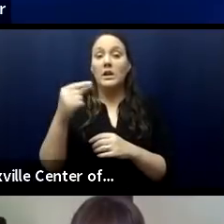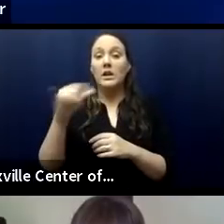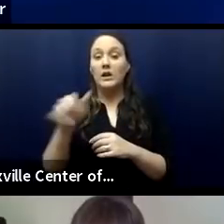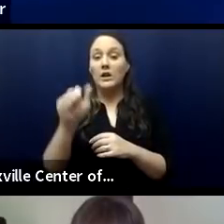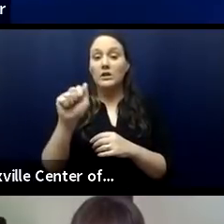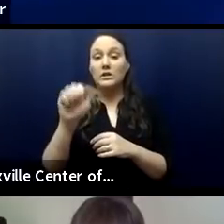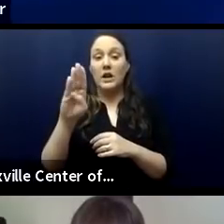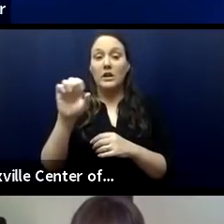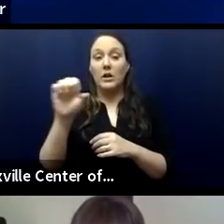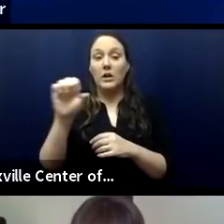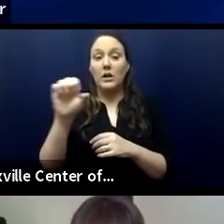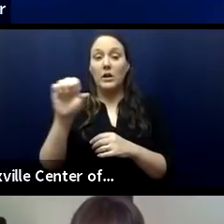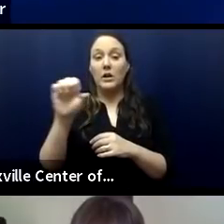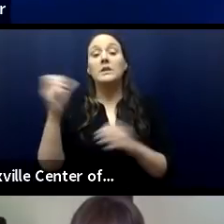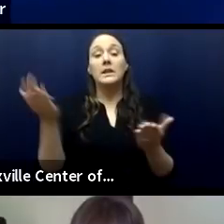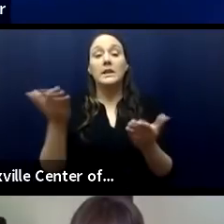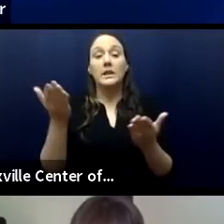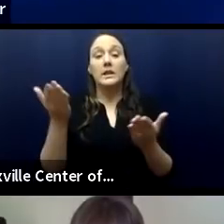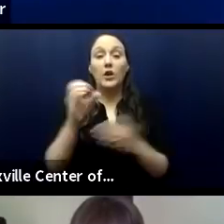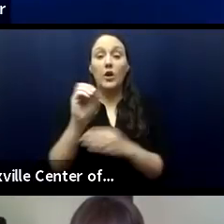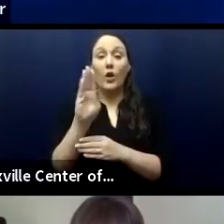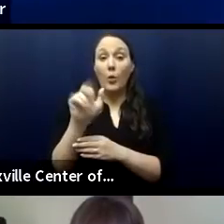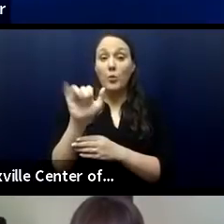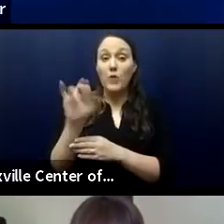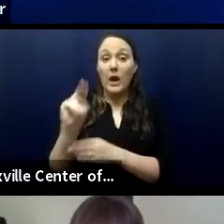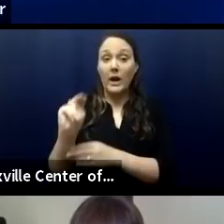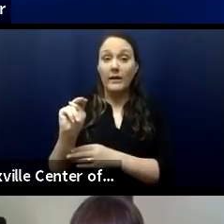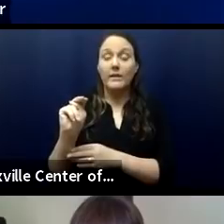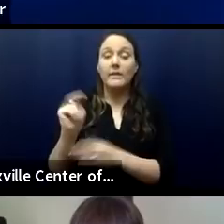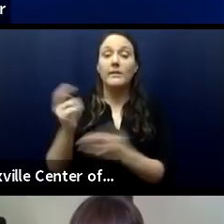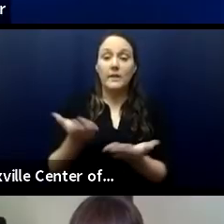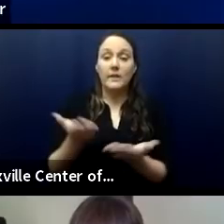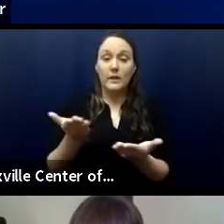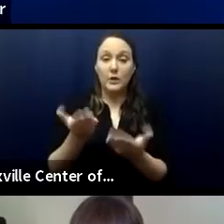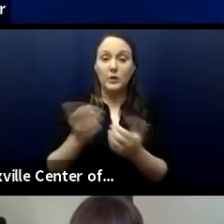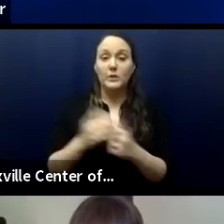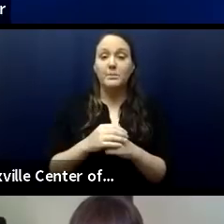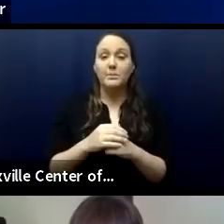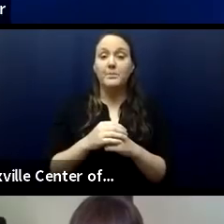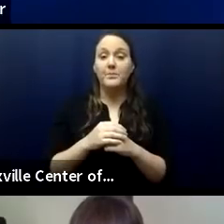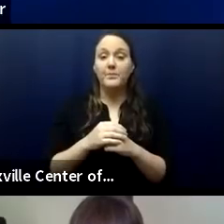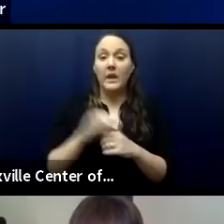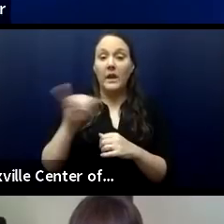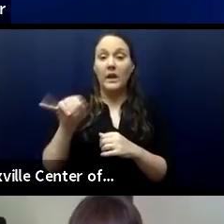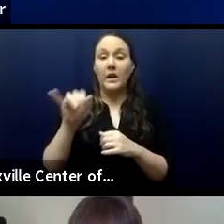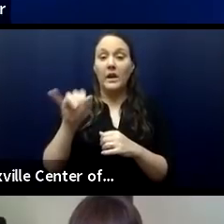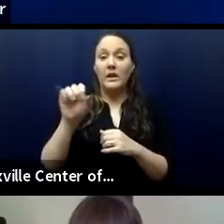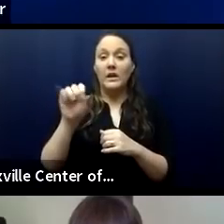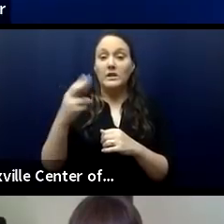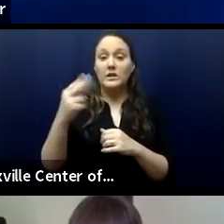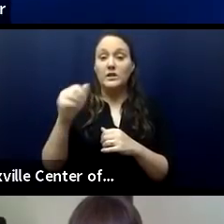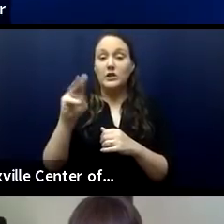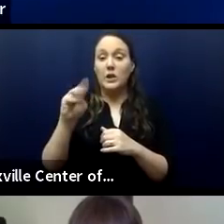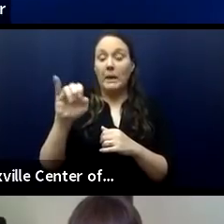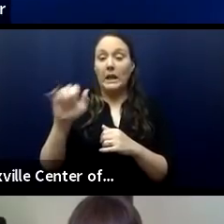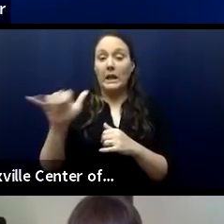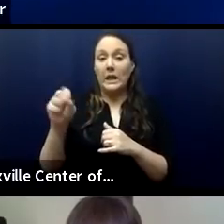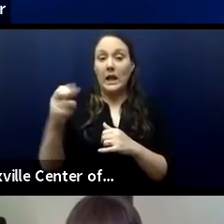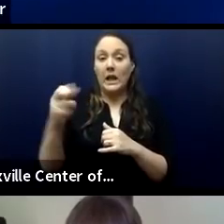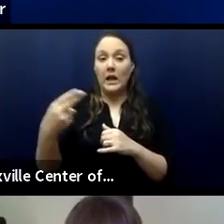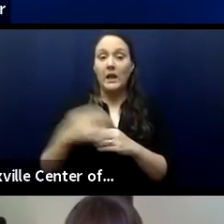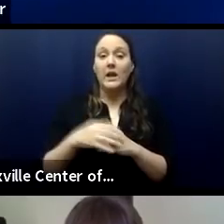Here. O'Brien? Present. Jamia? Here.